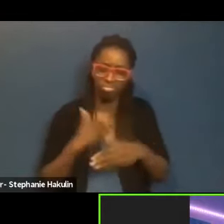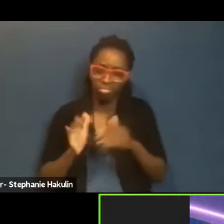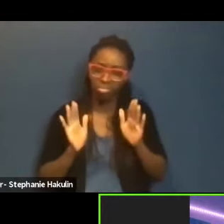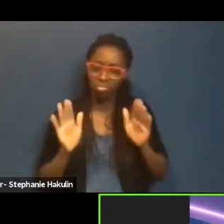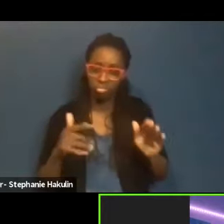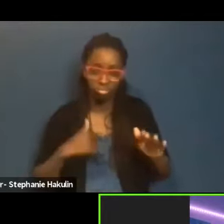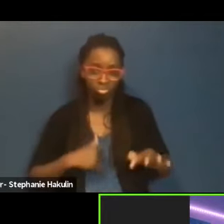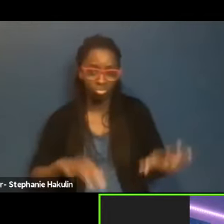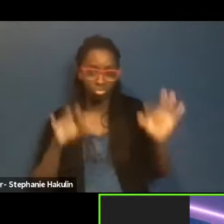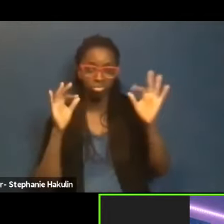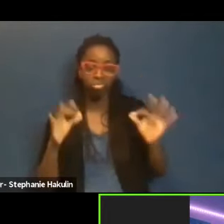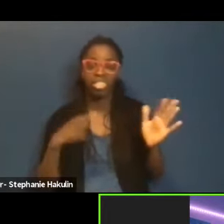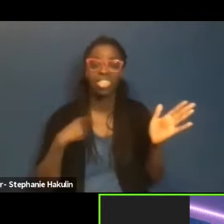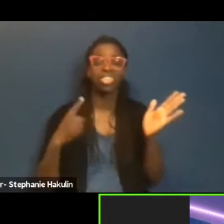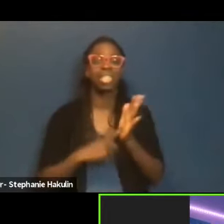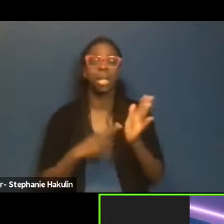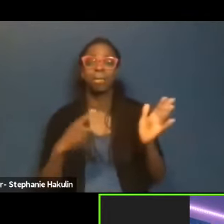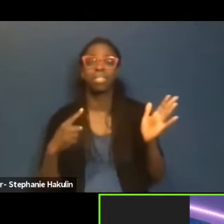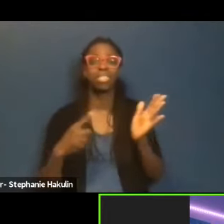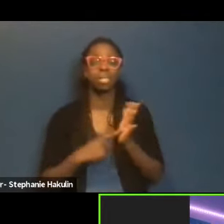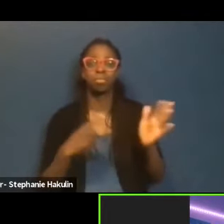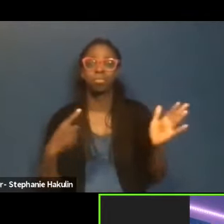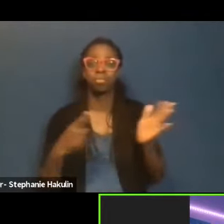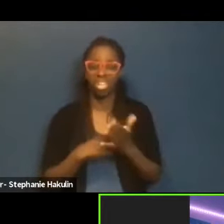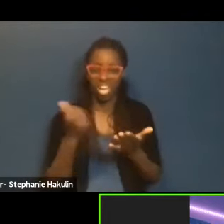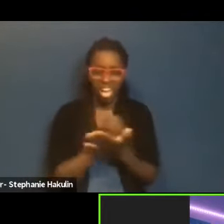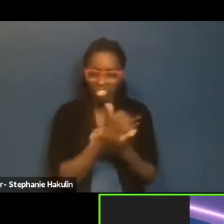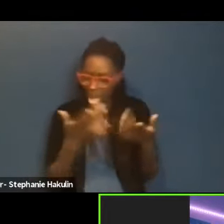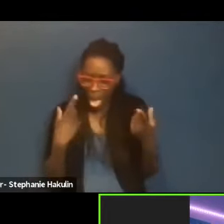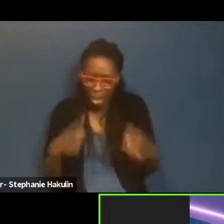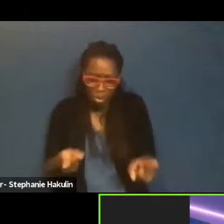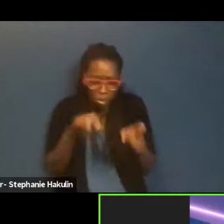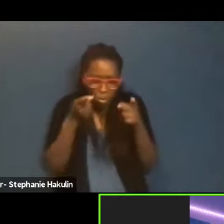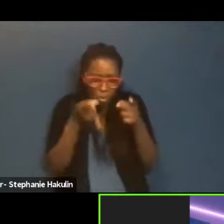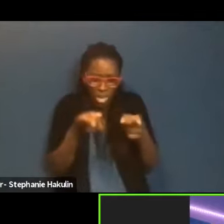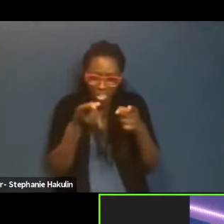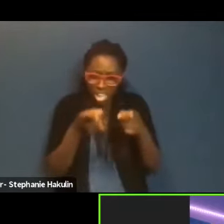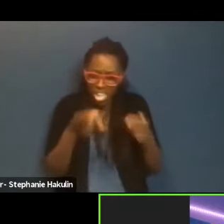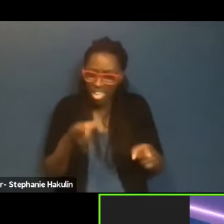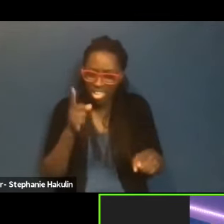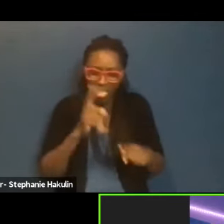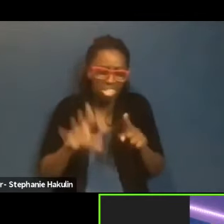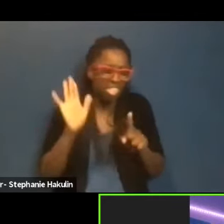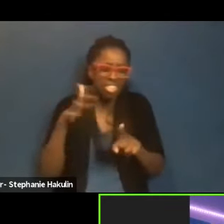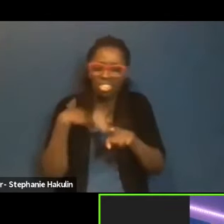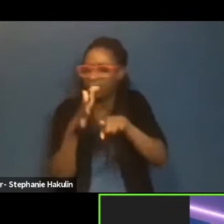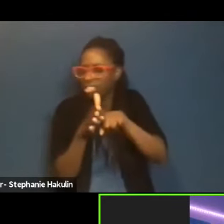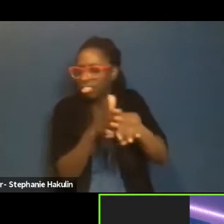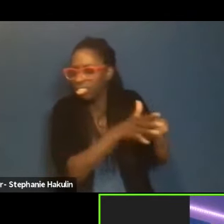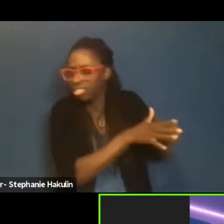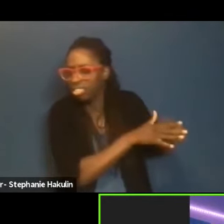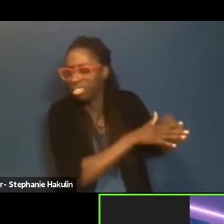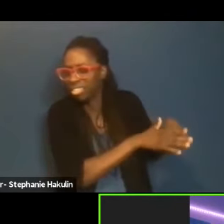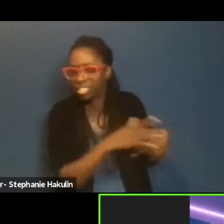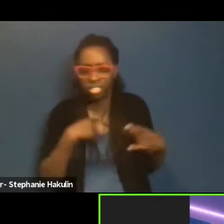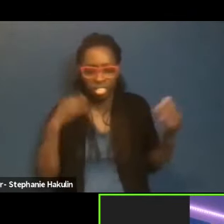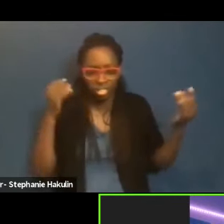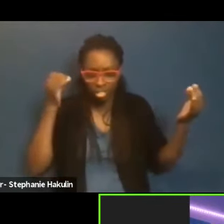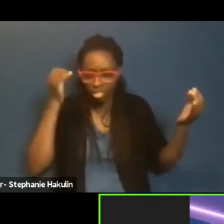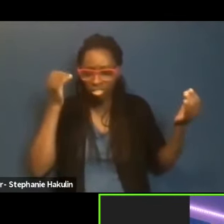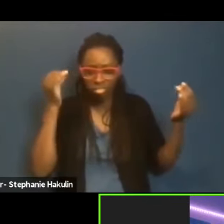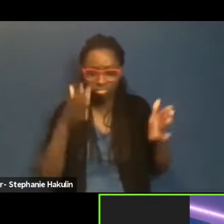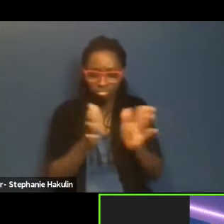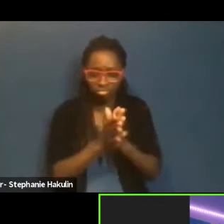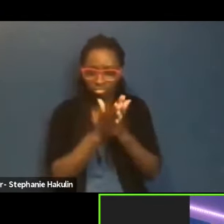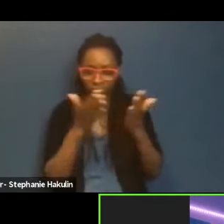nose. Thinking about my head in the clouds. I open chapters just to close them out. A prequel to